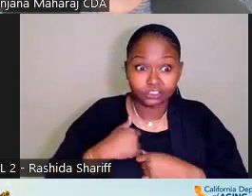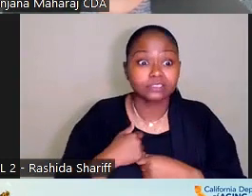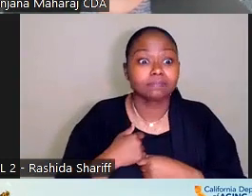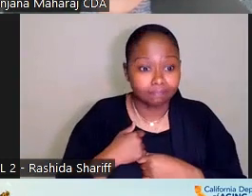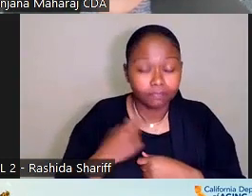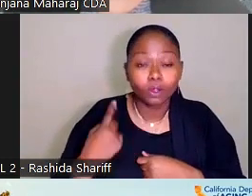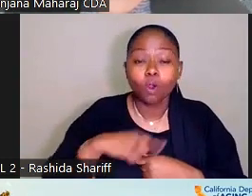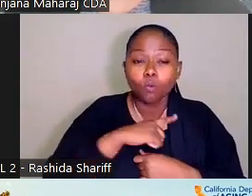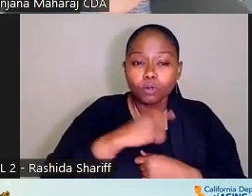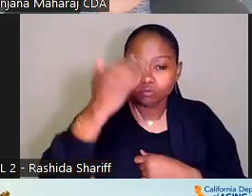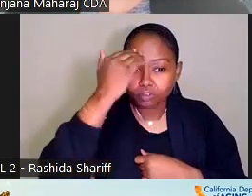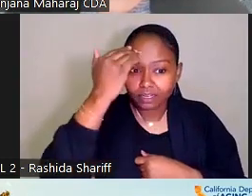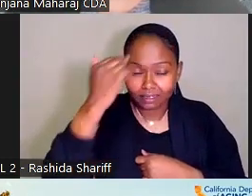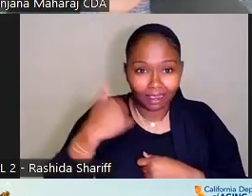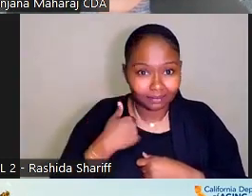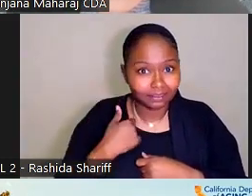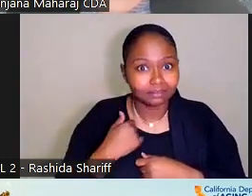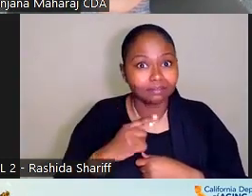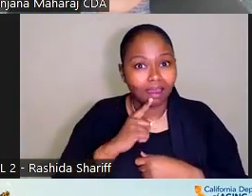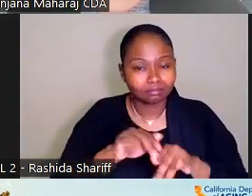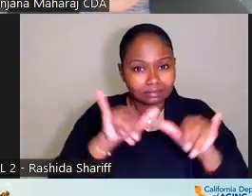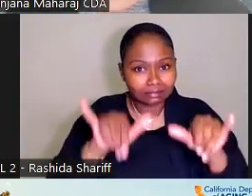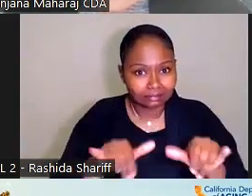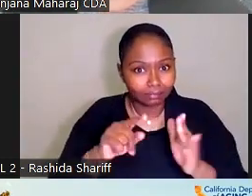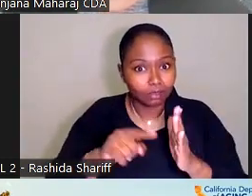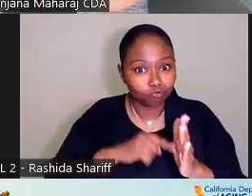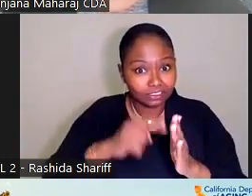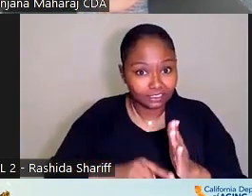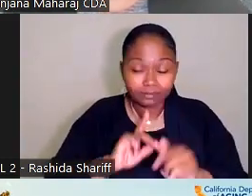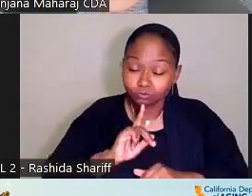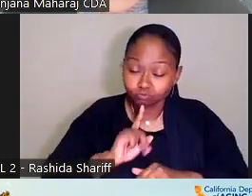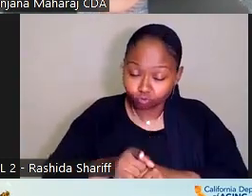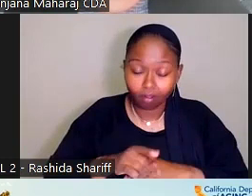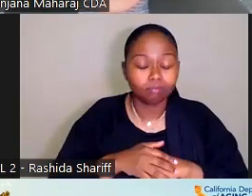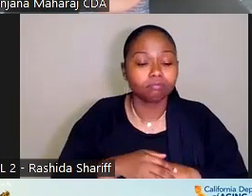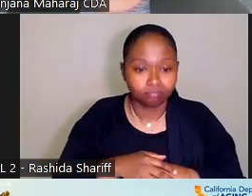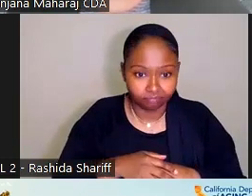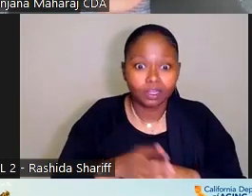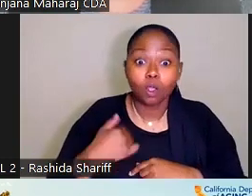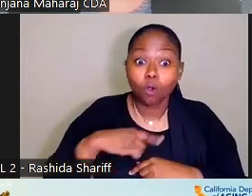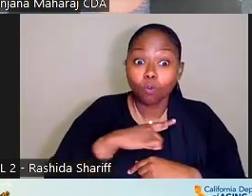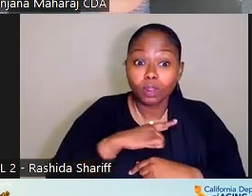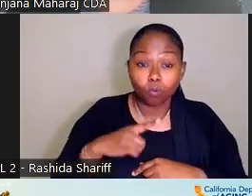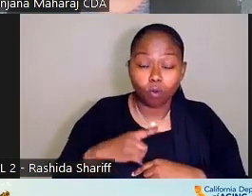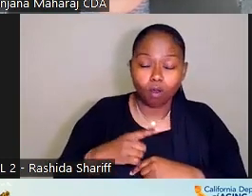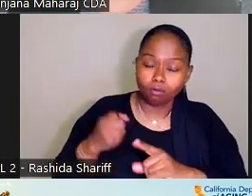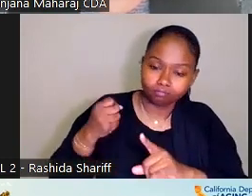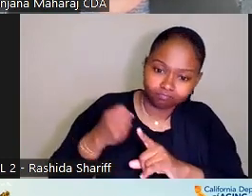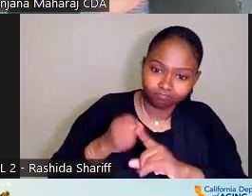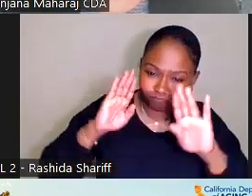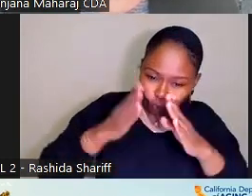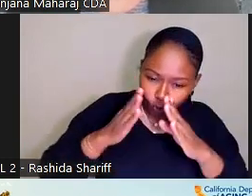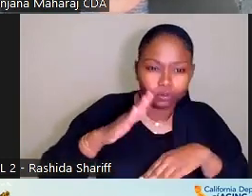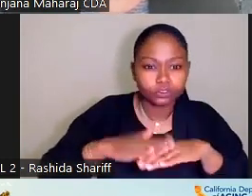of systemic racism, discrimination, and negative impacts. In order to combat these impacts, we must center equity at